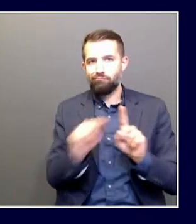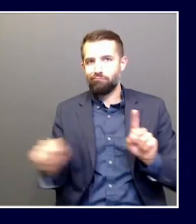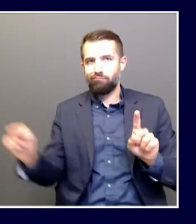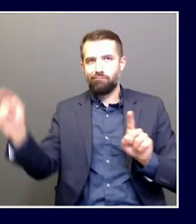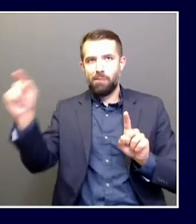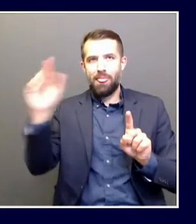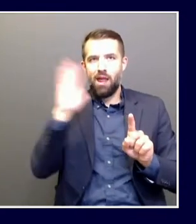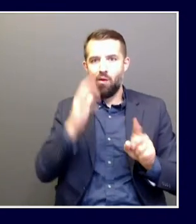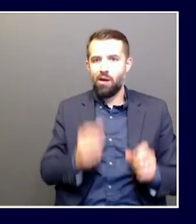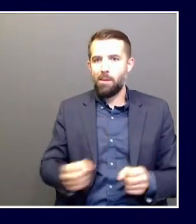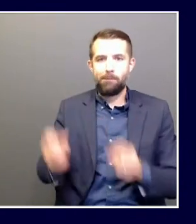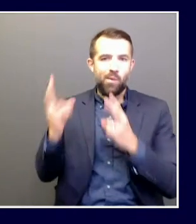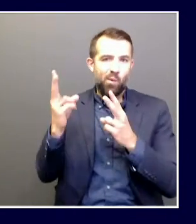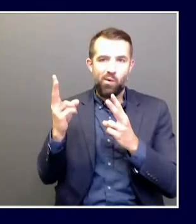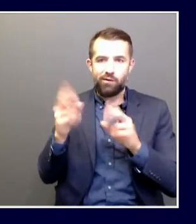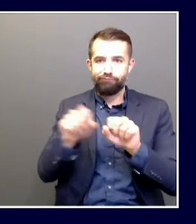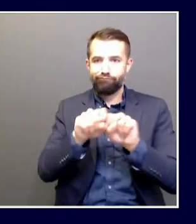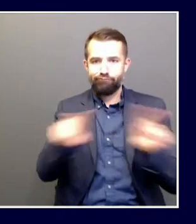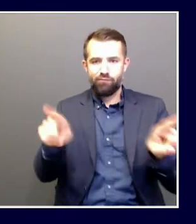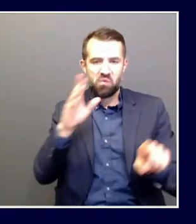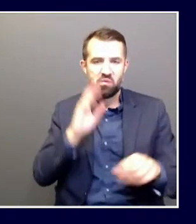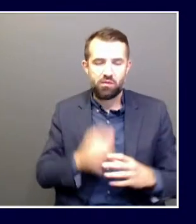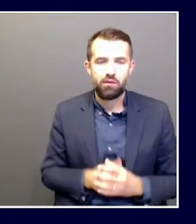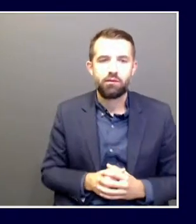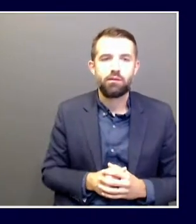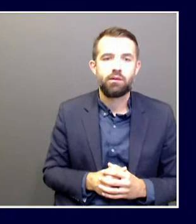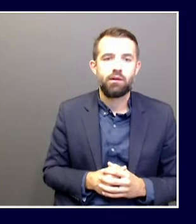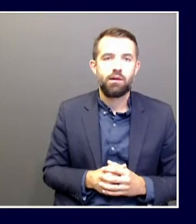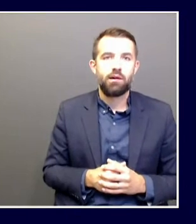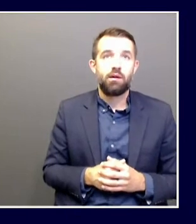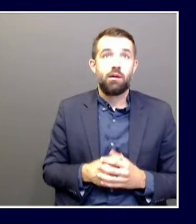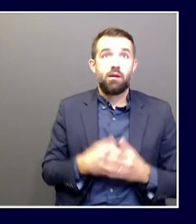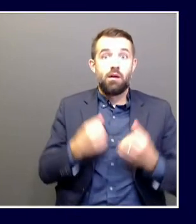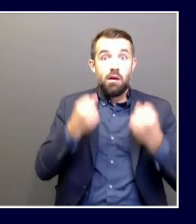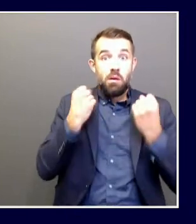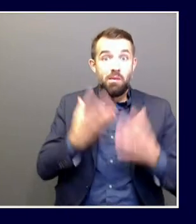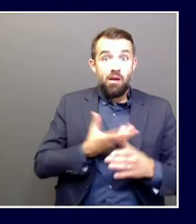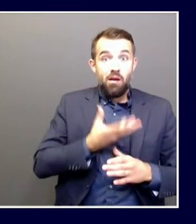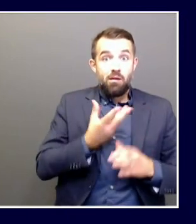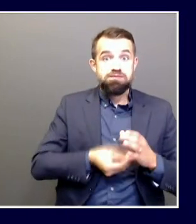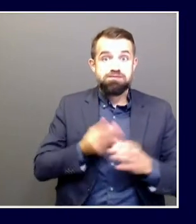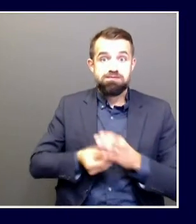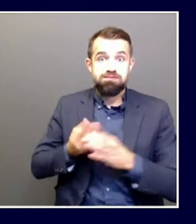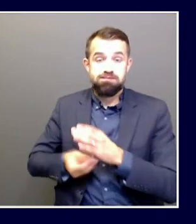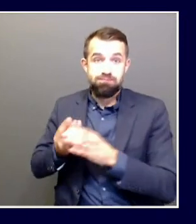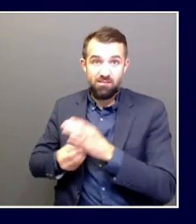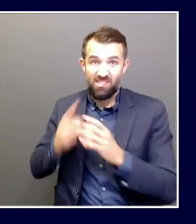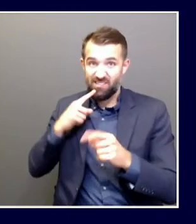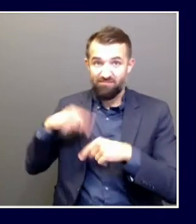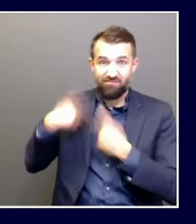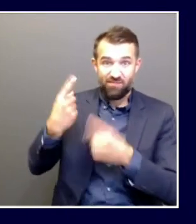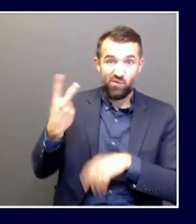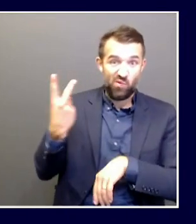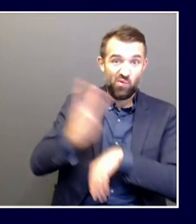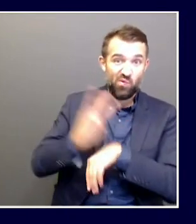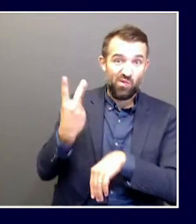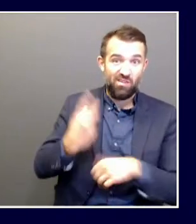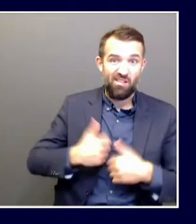well. A high number of the deaths that we've seen just in the last 2 days are among residents of Penobscot